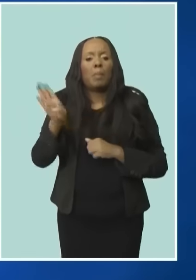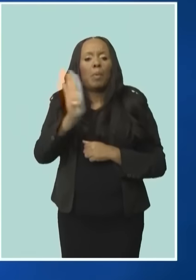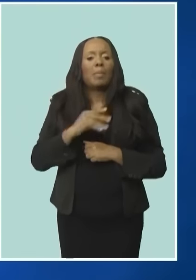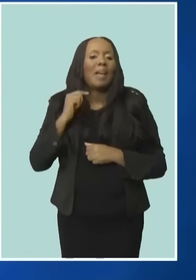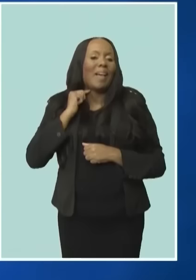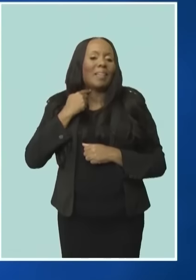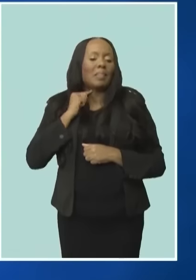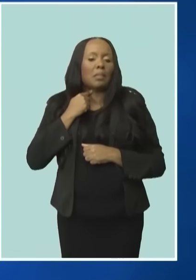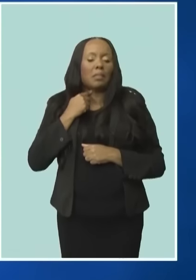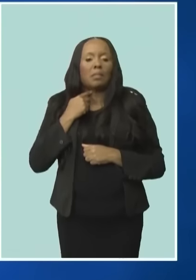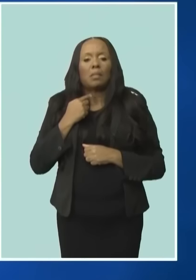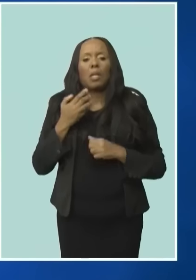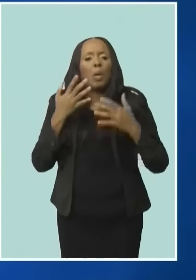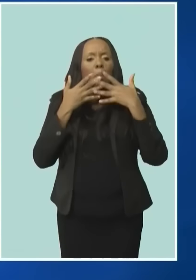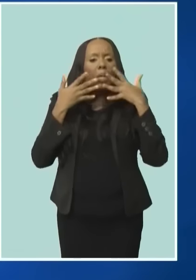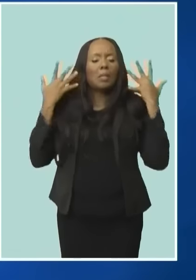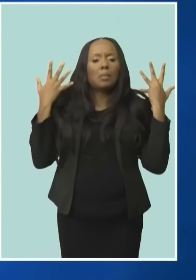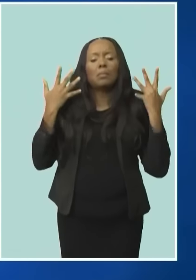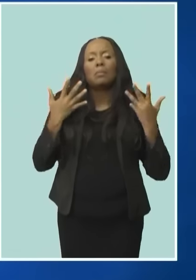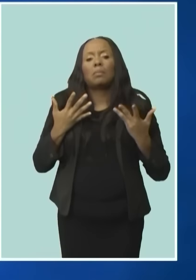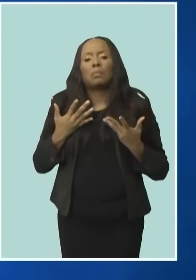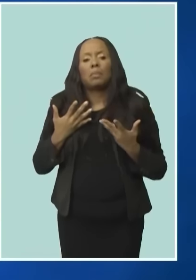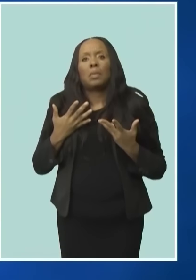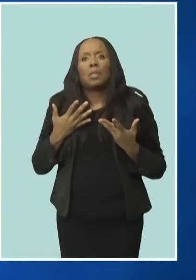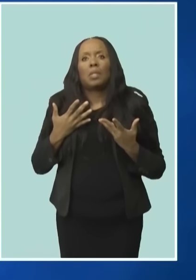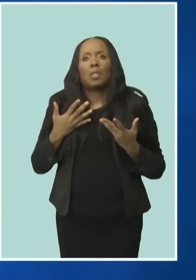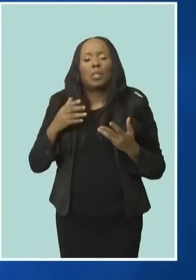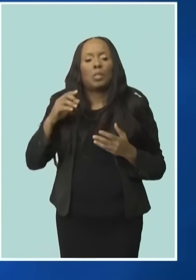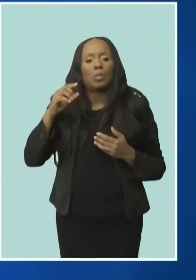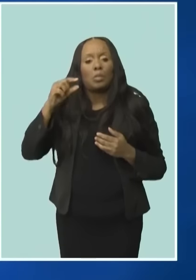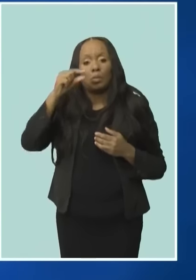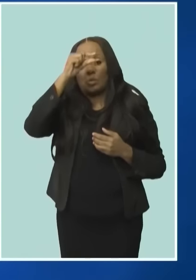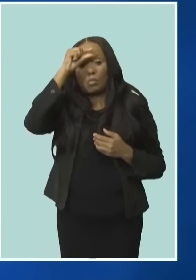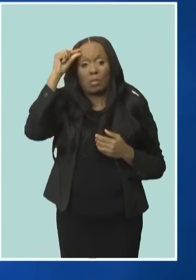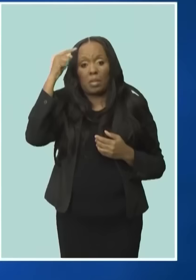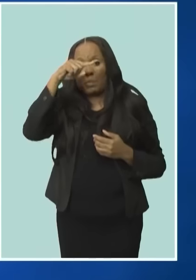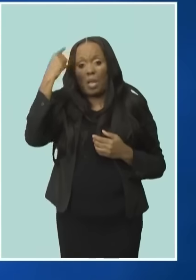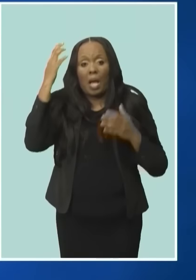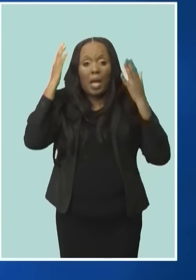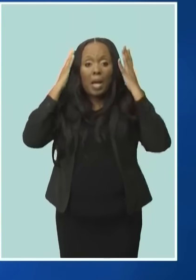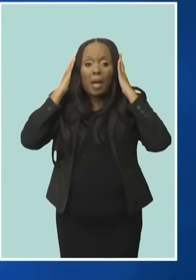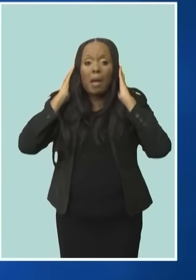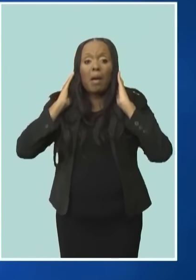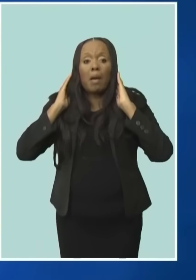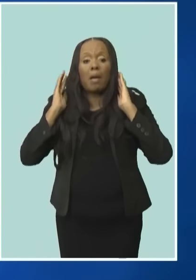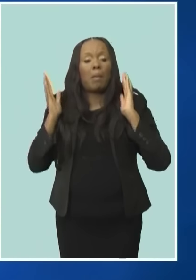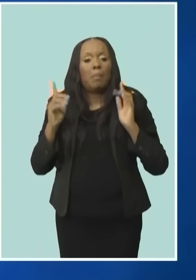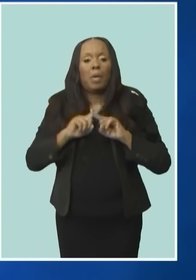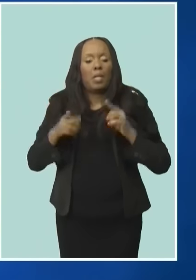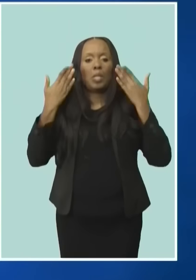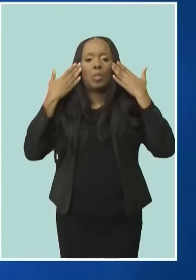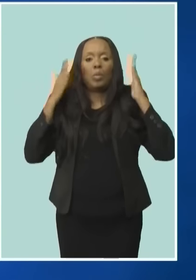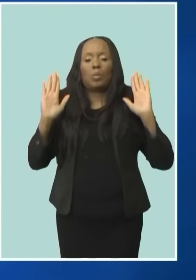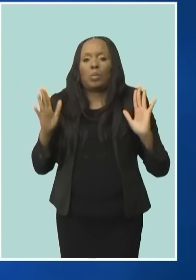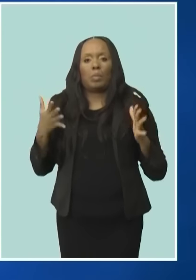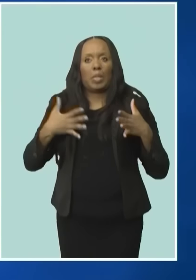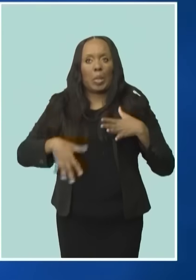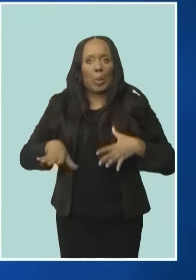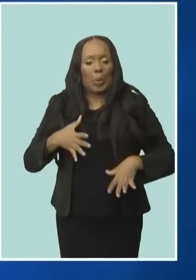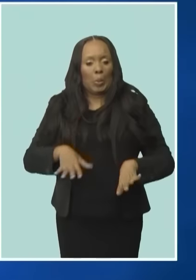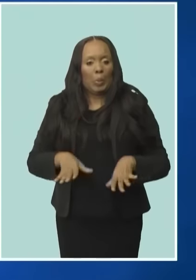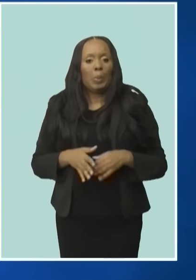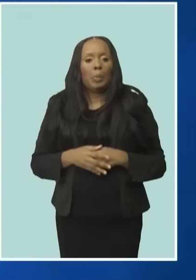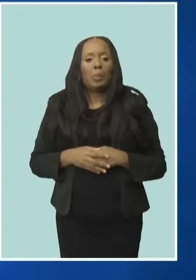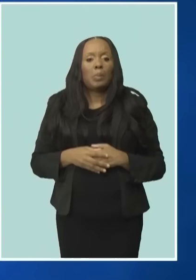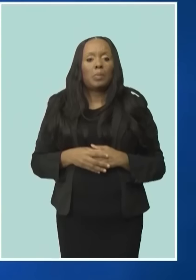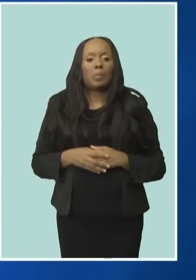has a pleasant manner. He has long grey and black hair, and his clothing at the time is unknown. Maloney is